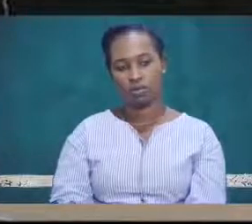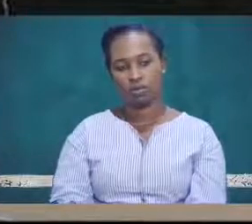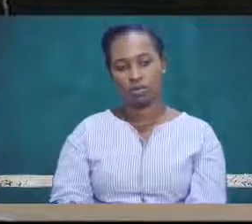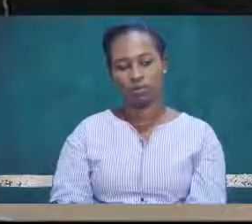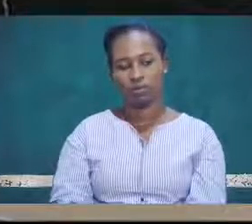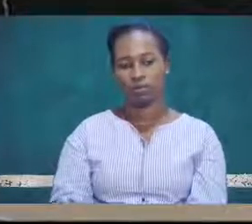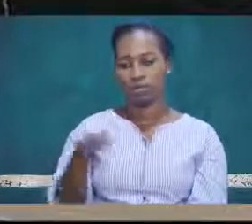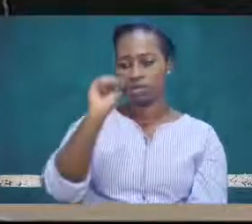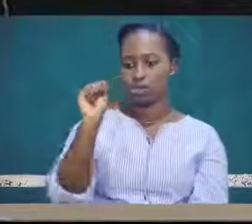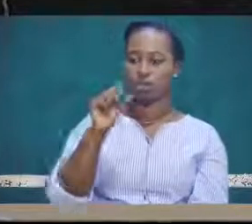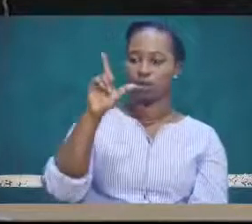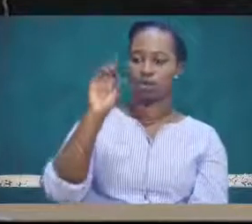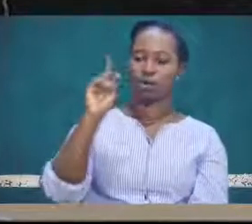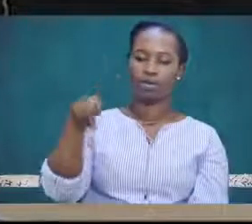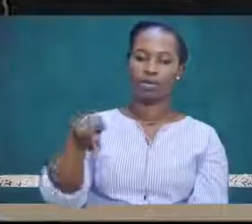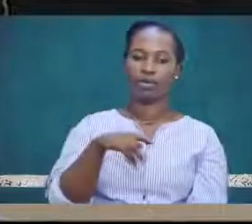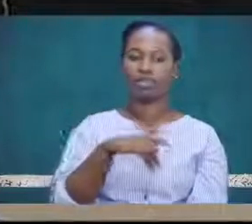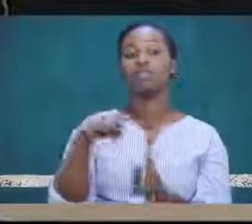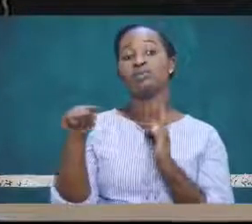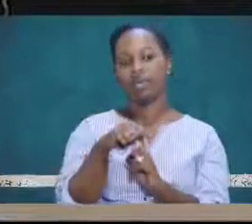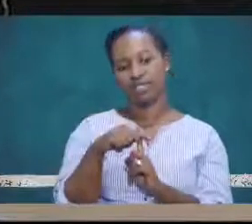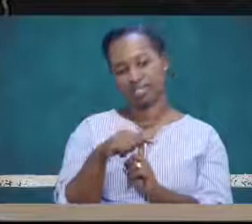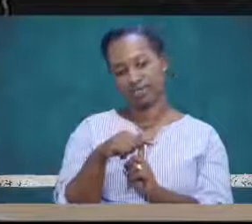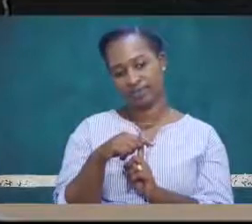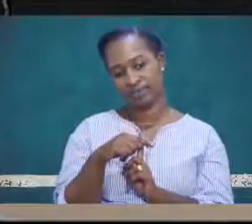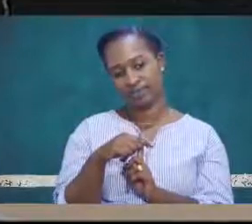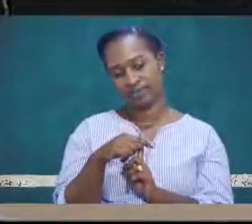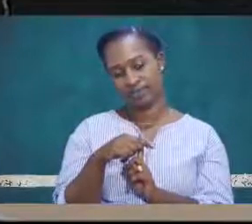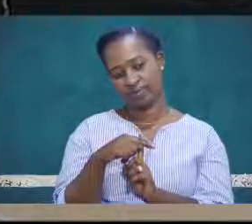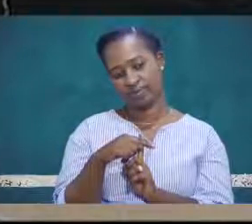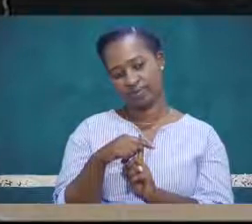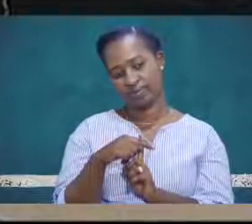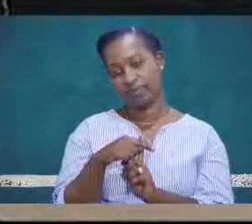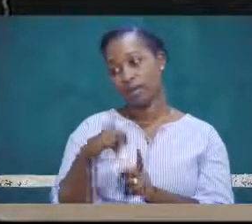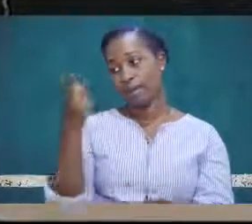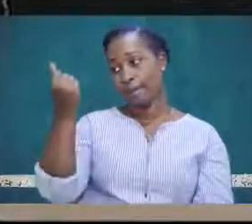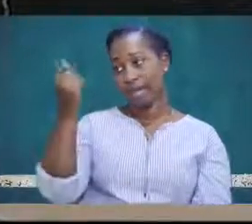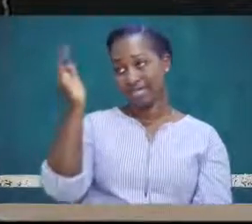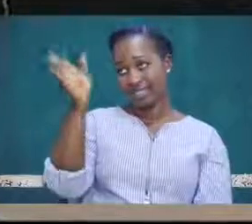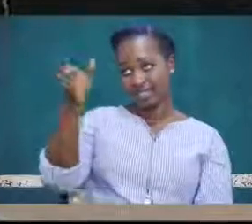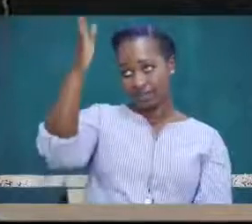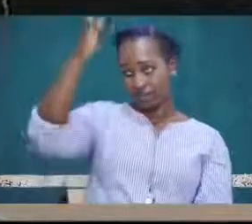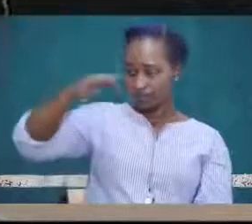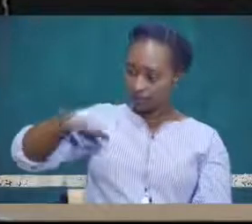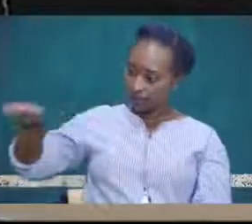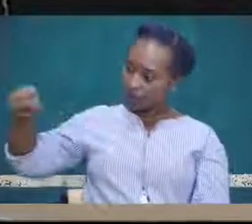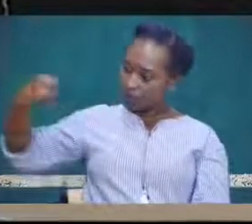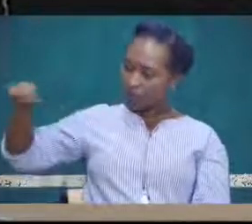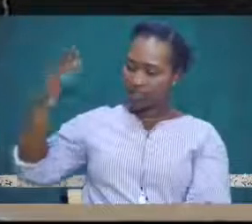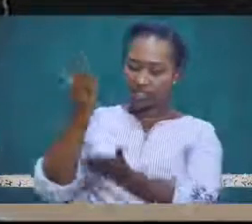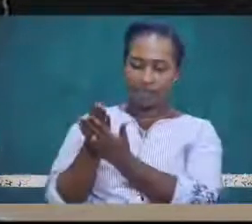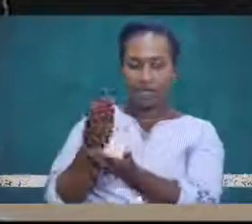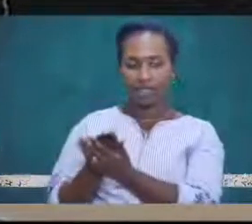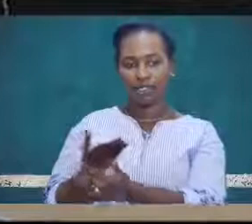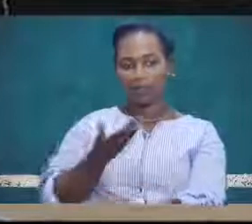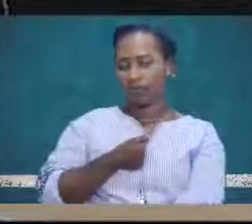the slope is positive. The slope is positive. If this is the price and this is quantity demanded, so we